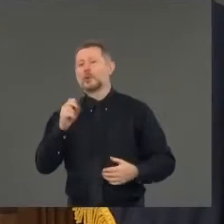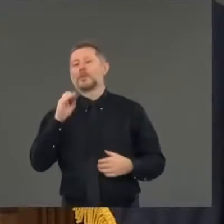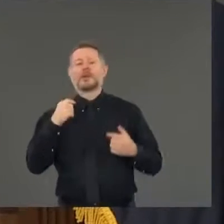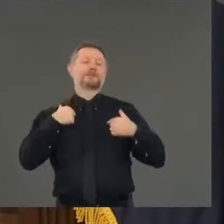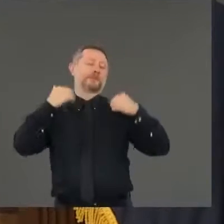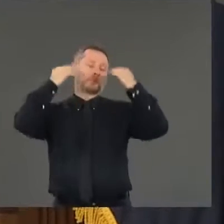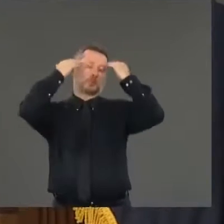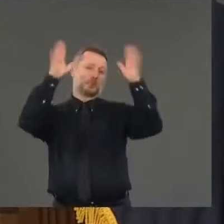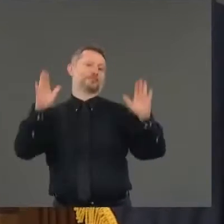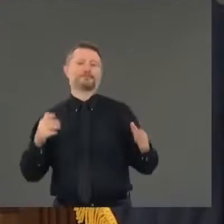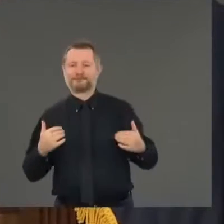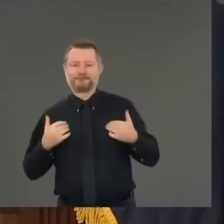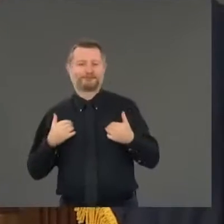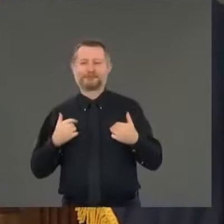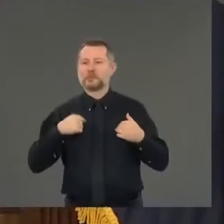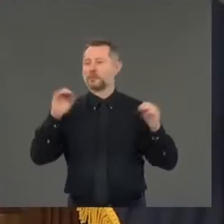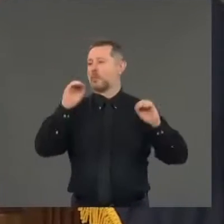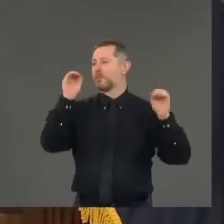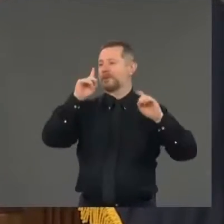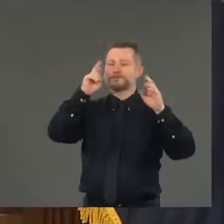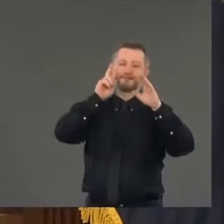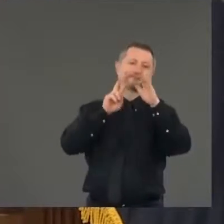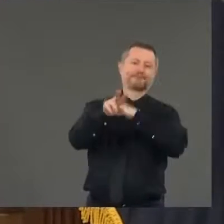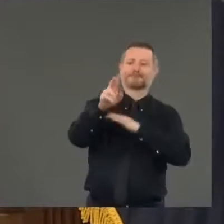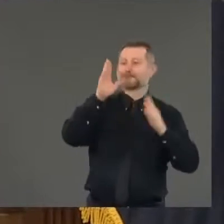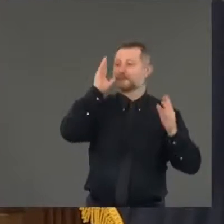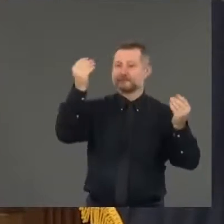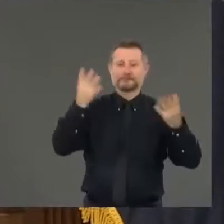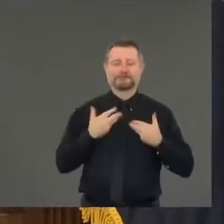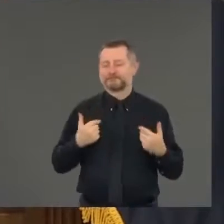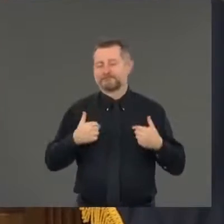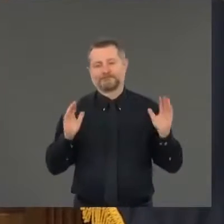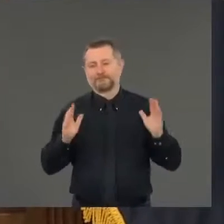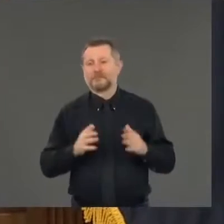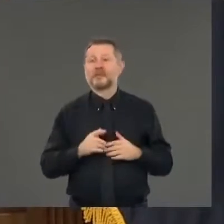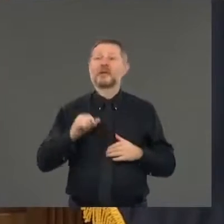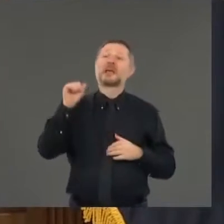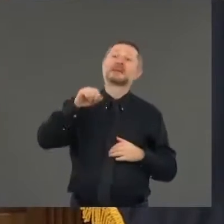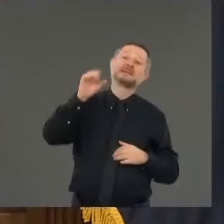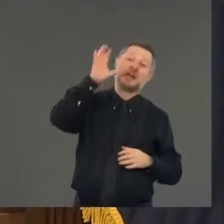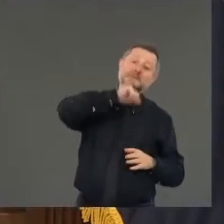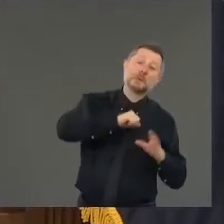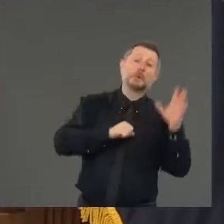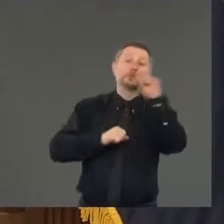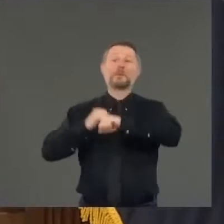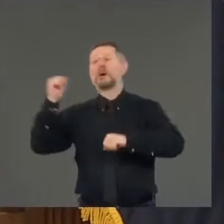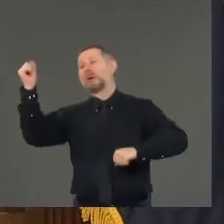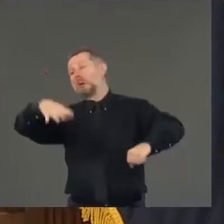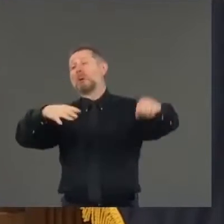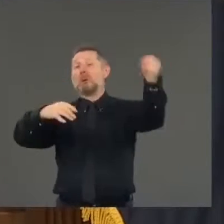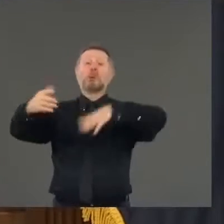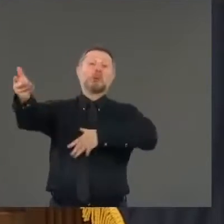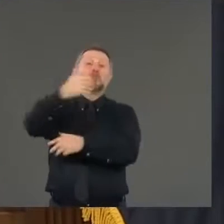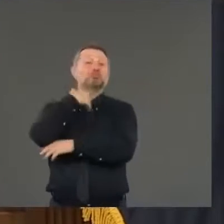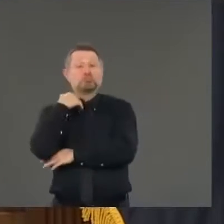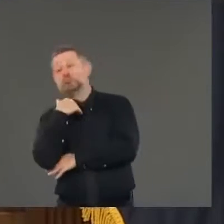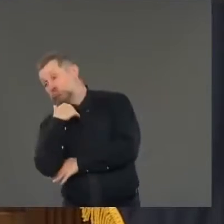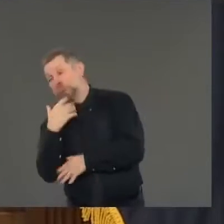Nobody can tell you yet. Nobody can tell you what the fall looks like. They can give you guesses, maybe this, maybe